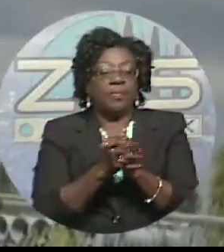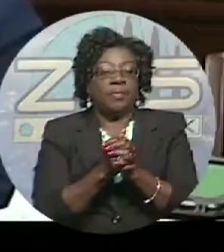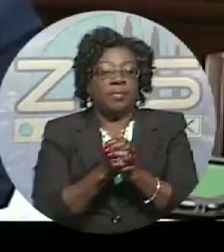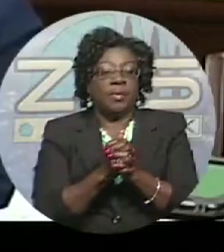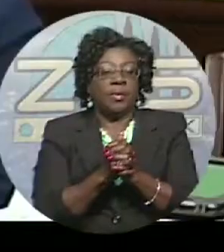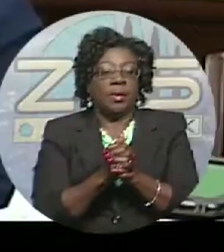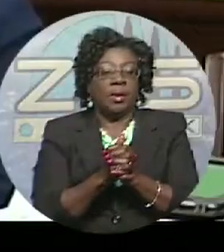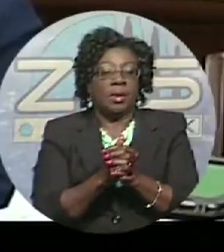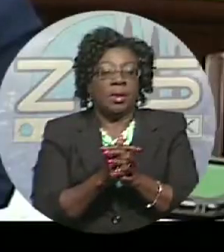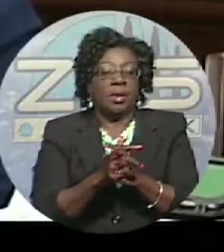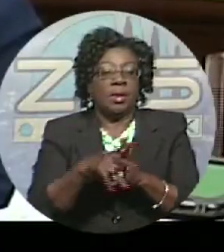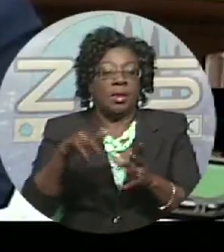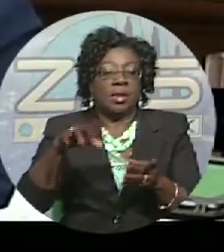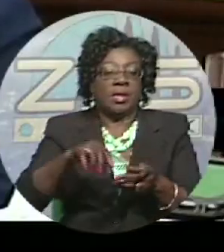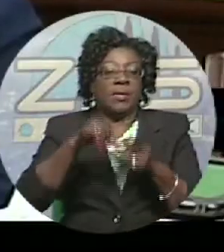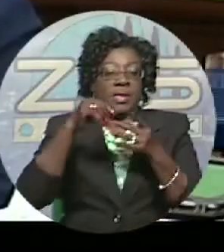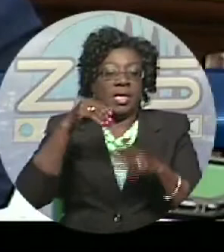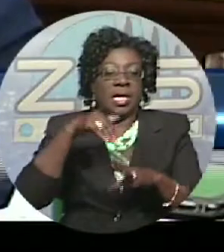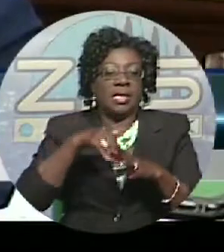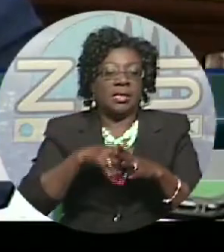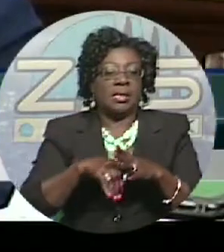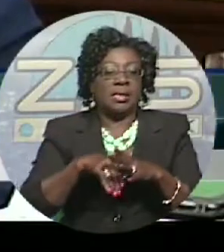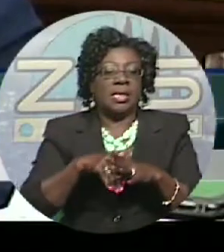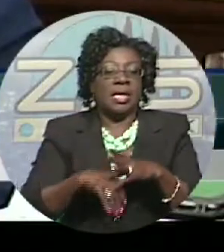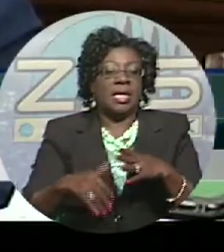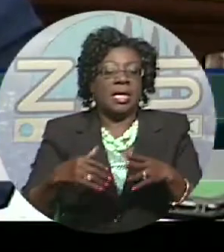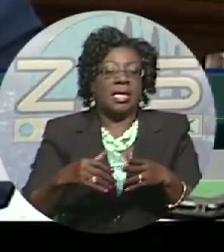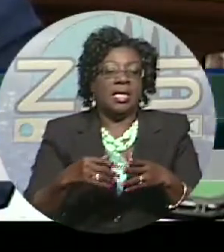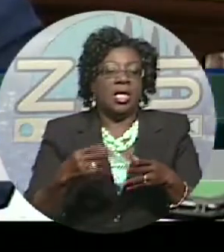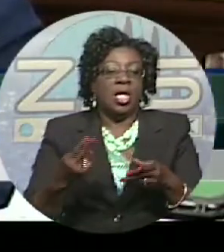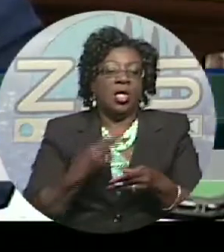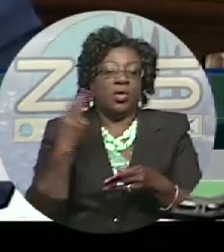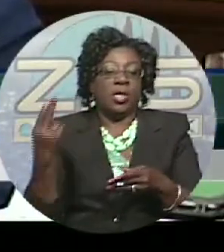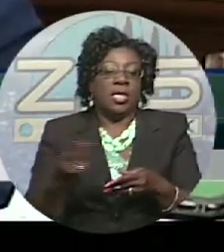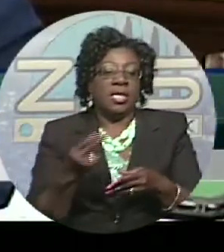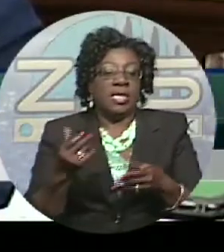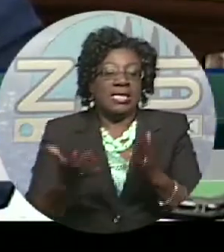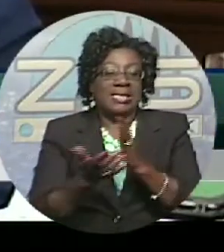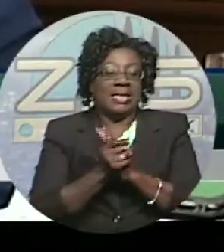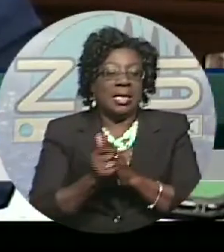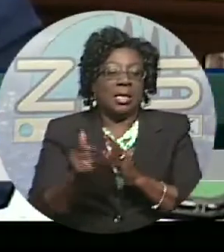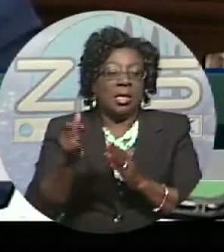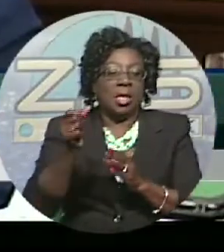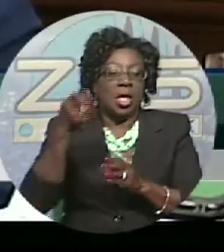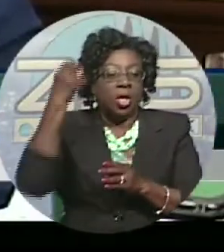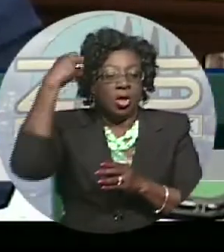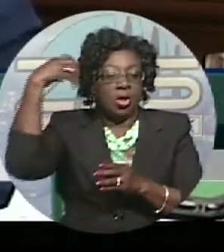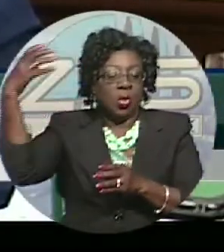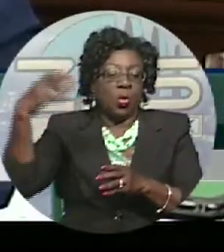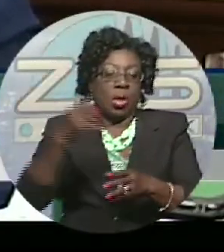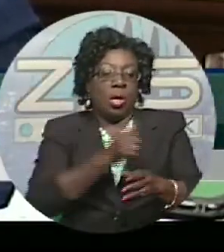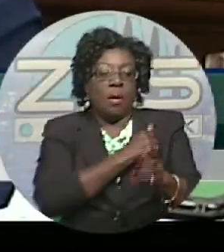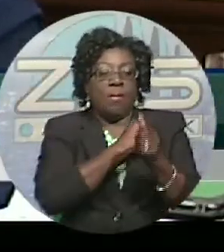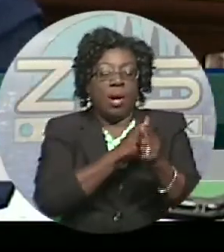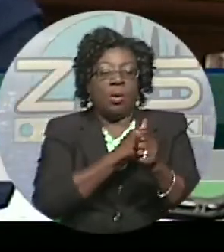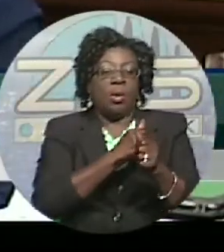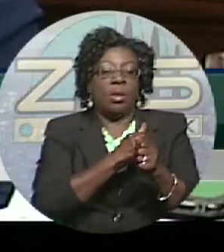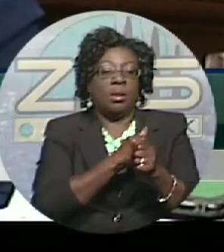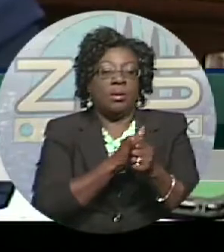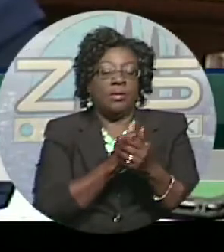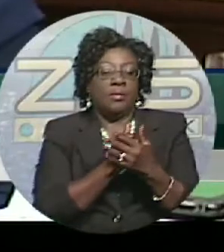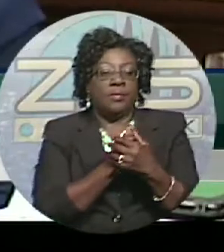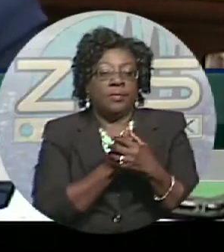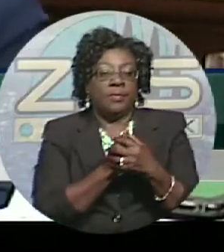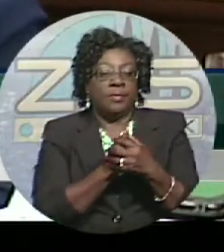Power Secure specializes as well, Mr. Speaker, in utility-scale solar power through its subsidiary, Power Secure